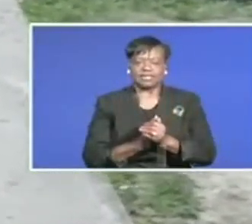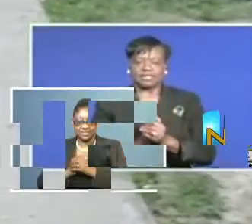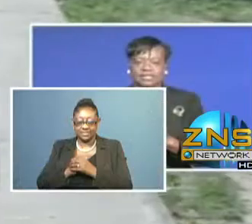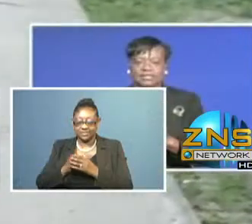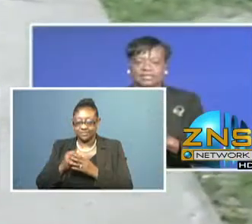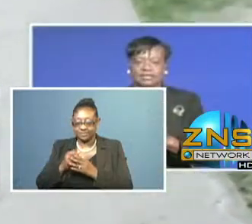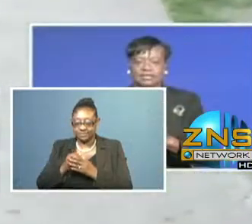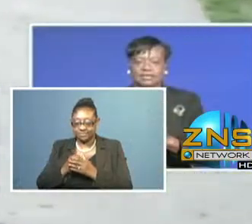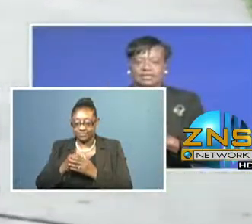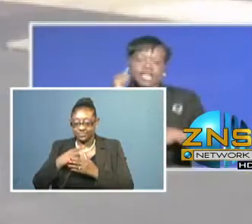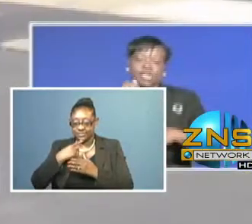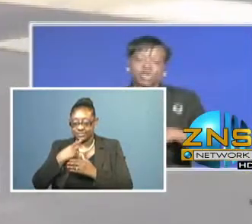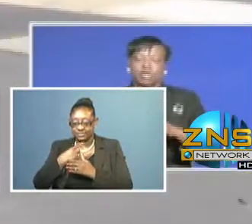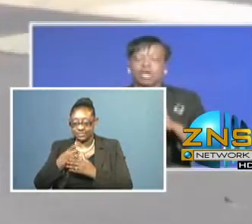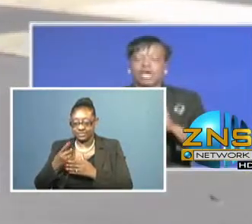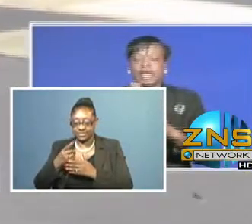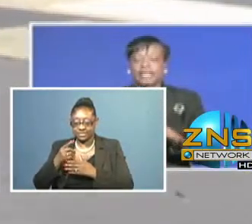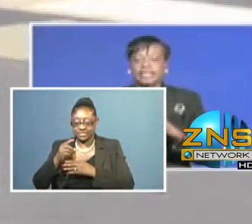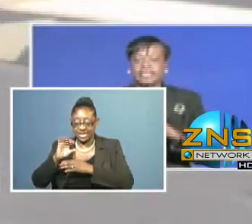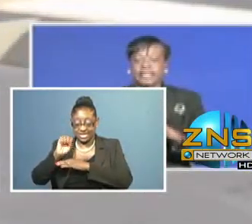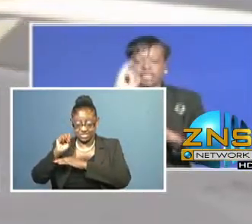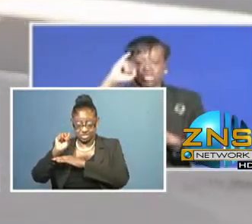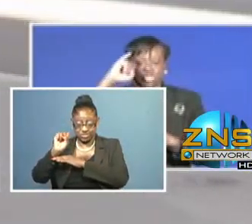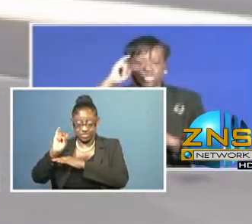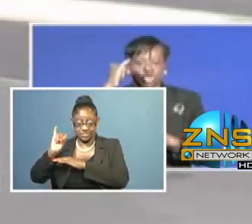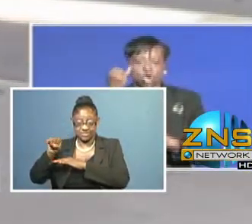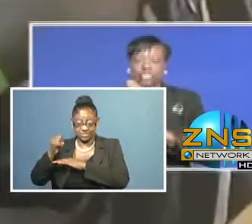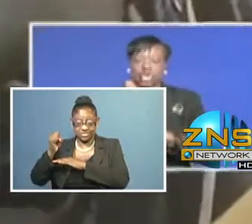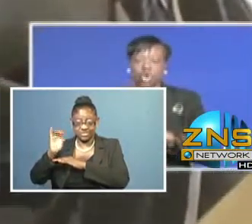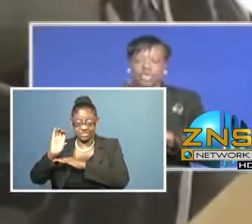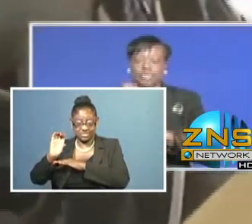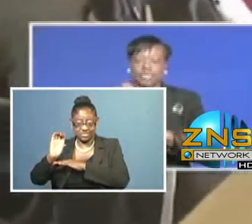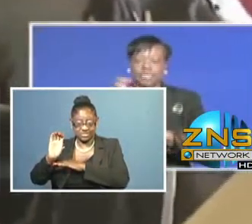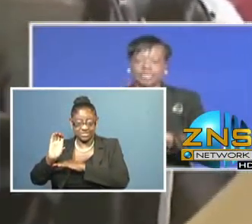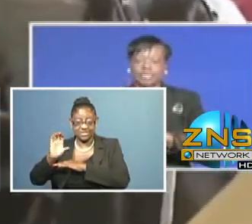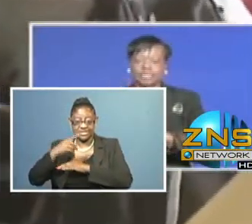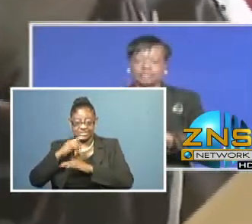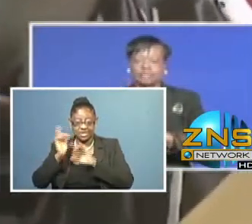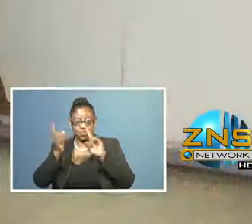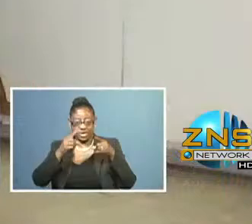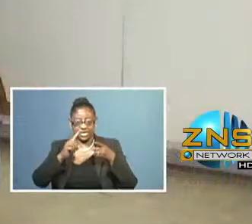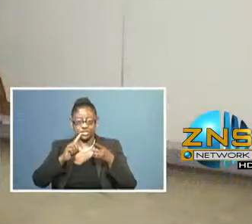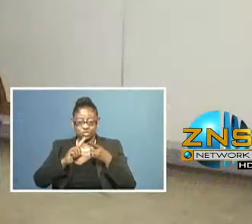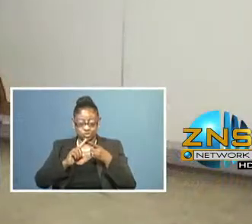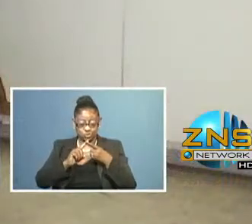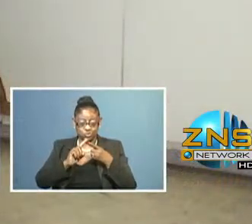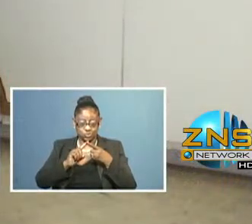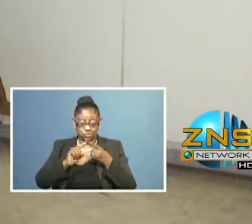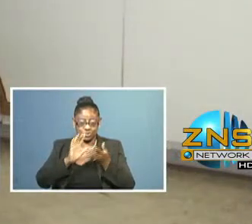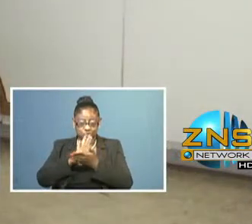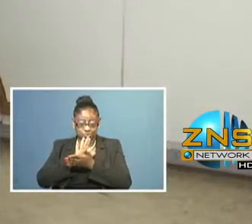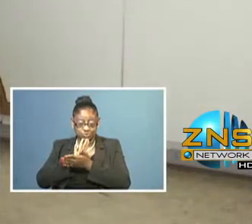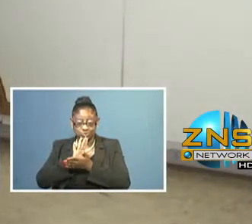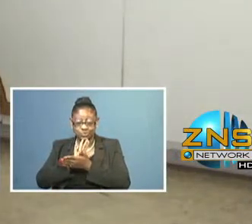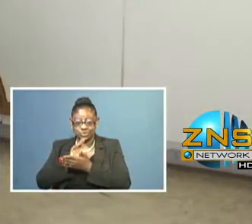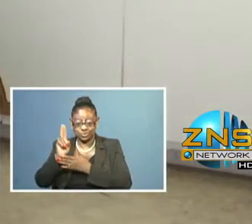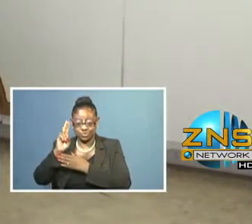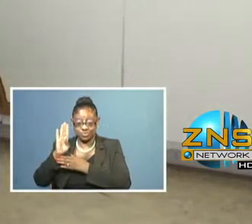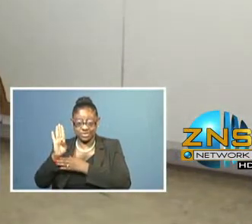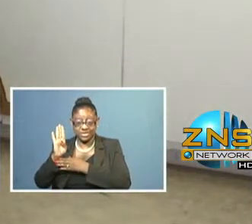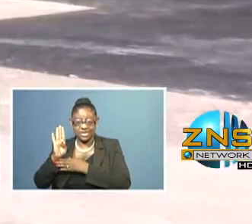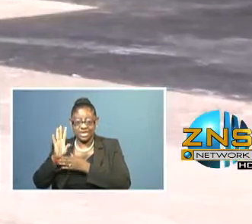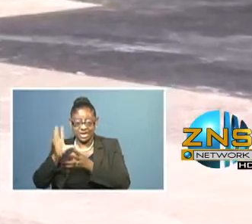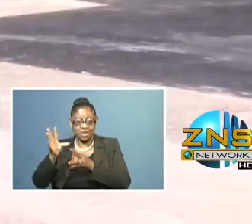Graduating from St. John's College, I came to the University of the Bahamas. I was accepted under the Family and Consumer Science